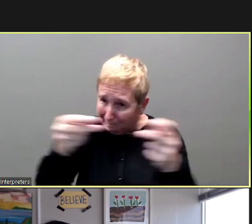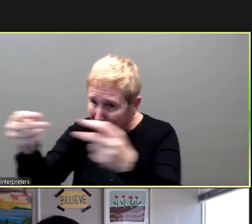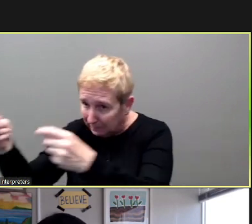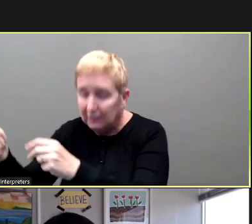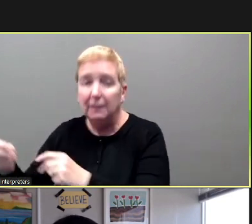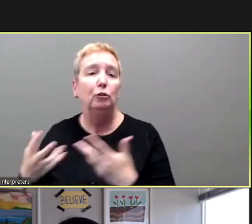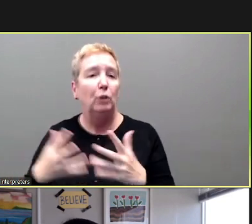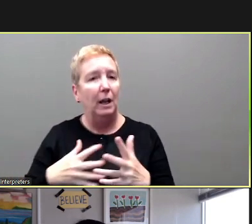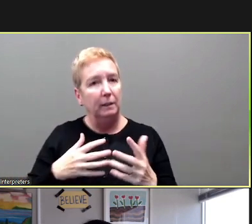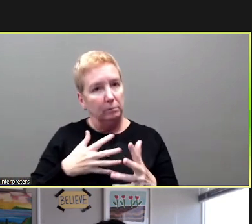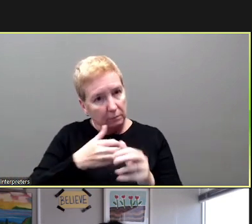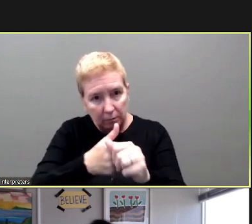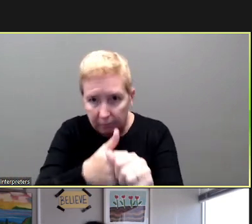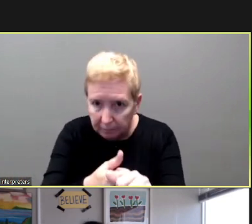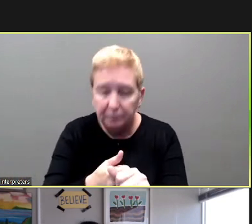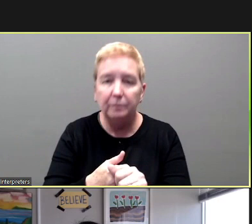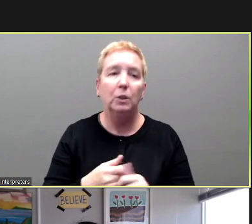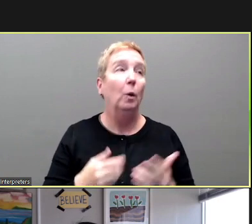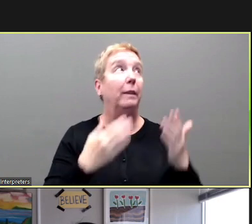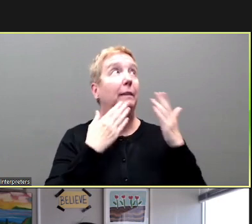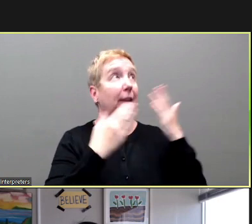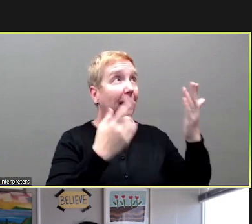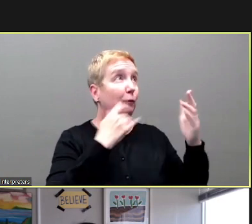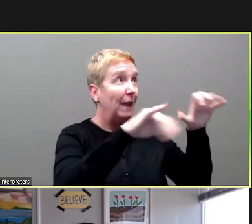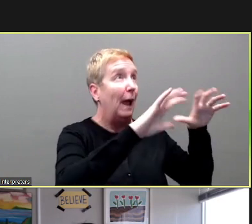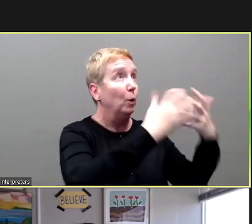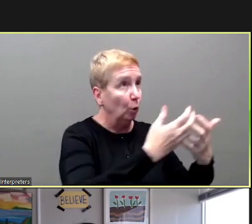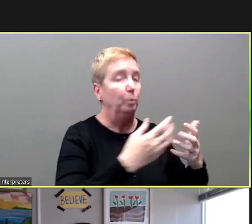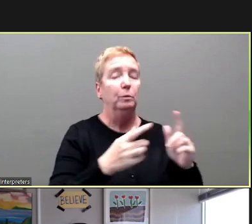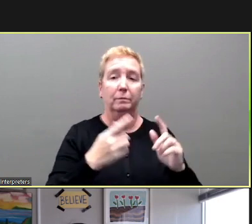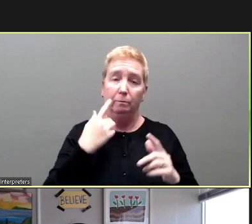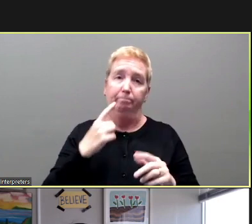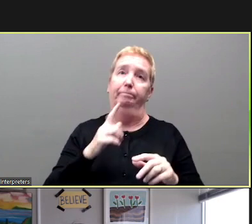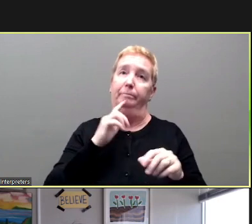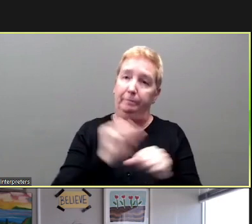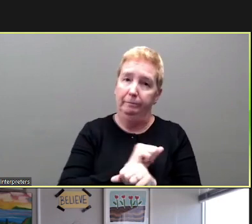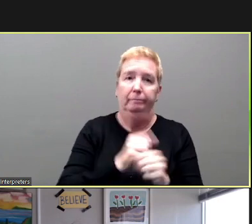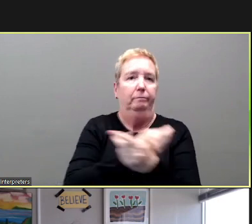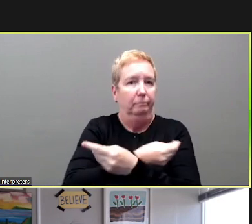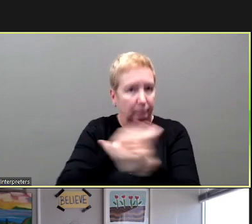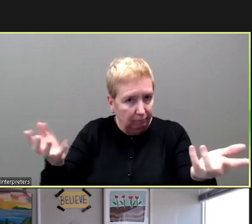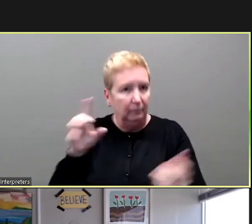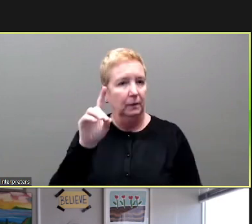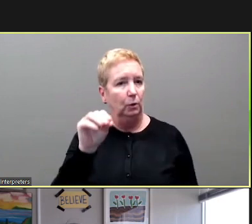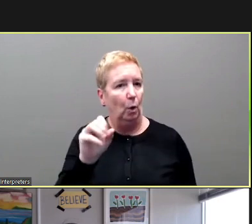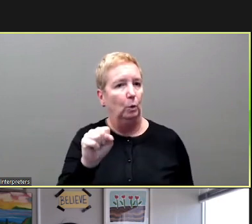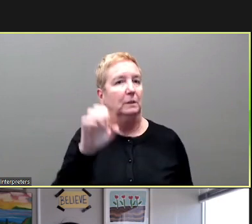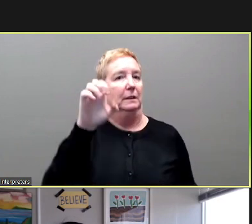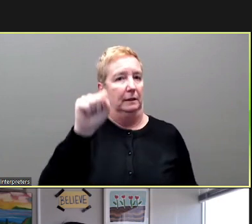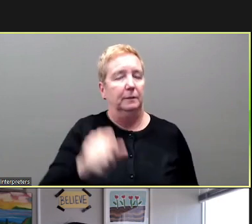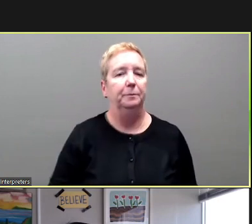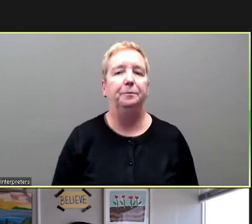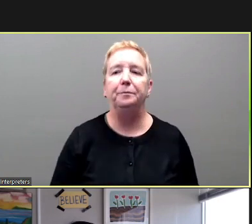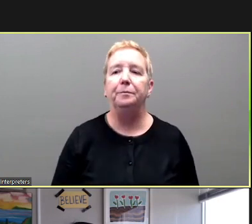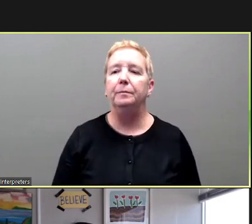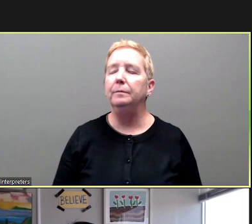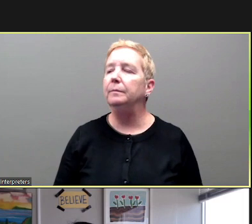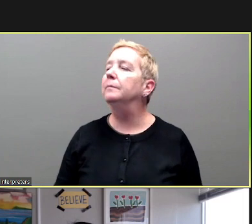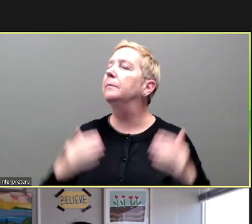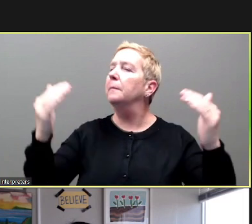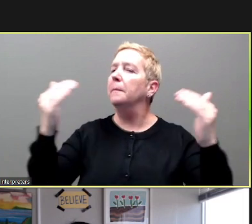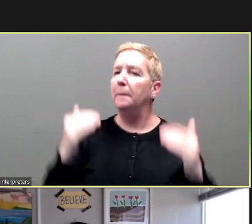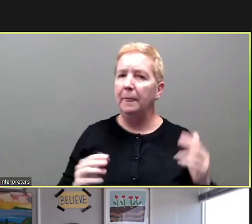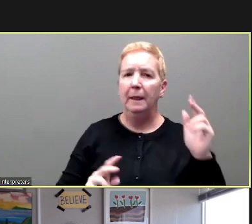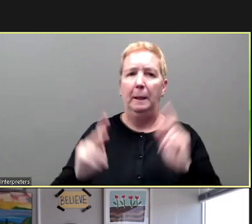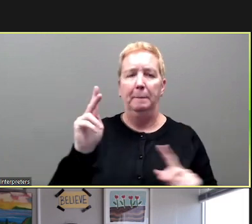thanks to them for getting the monkeypox doses out. Next slide. A lot of people have been asking